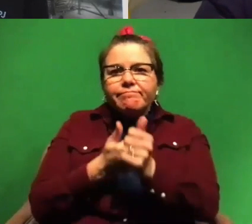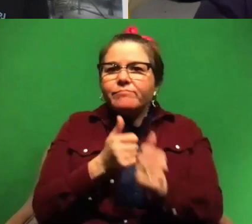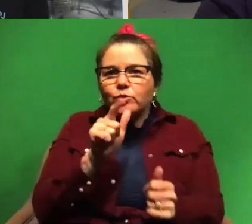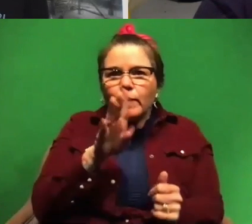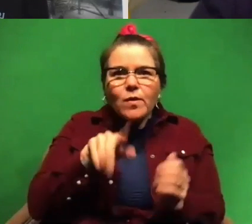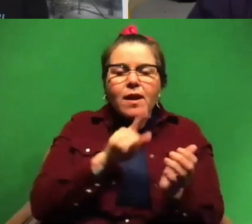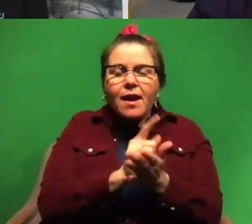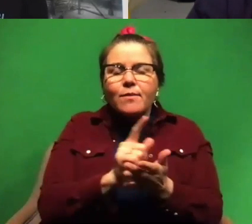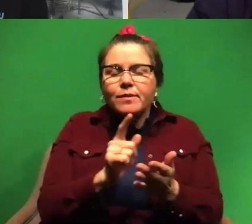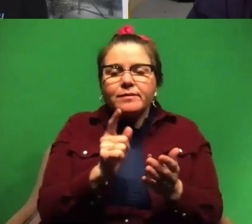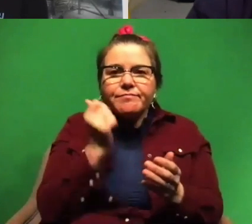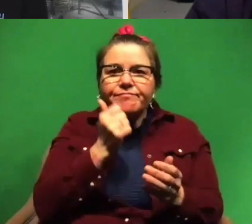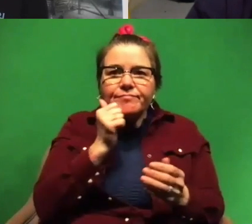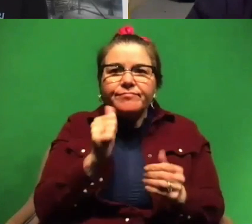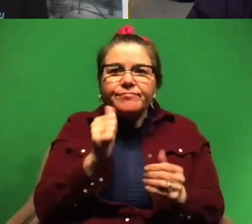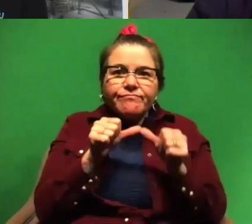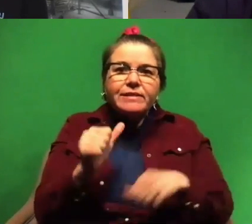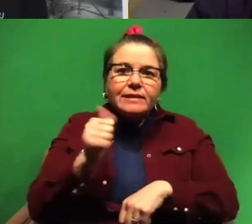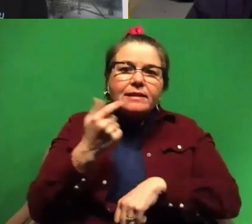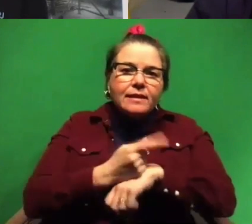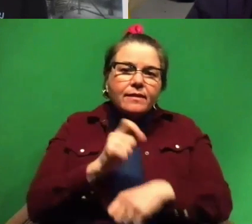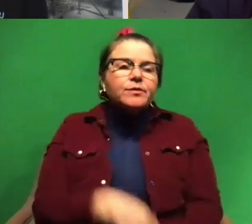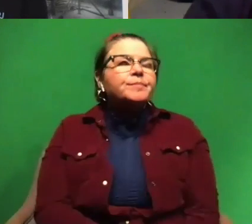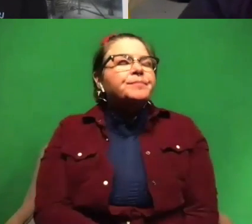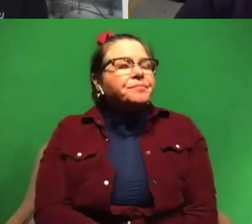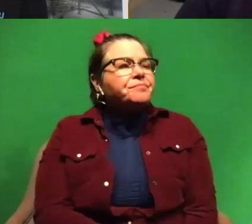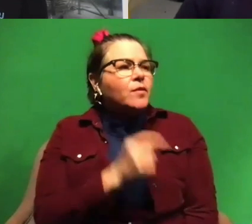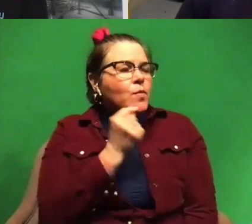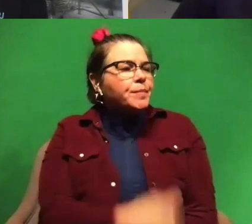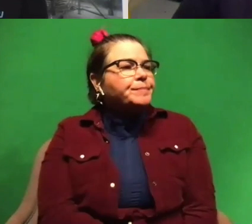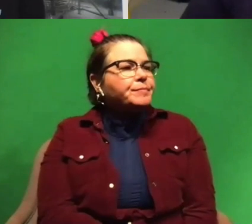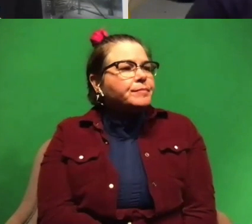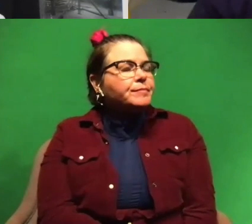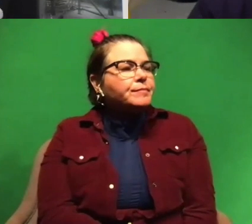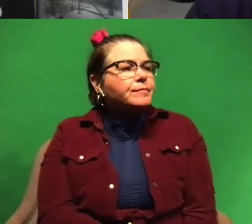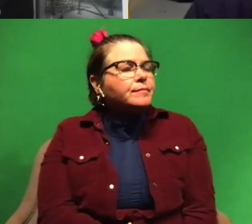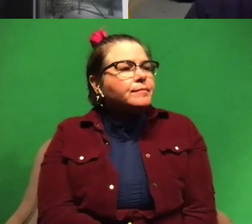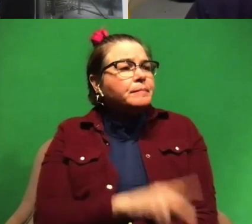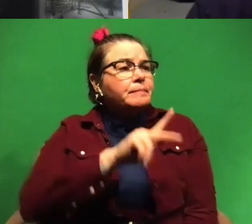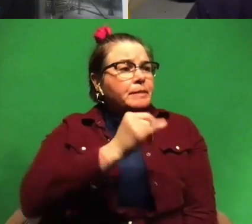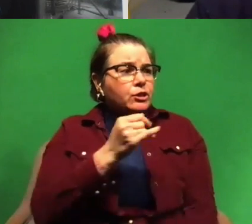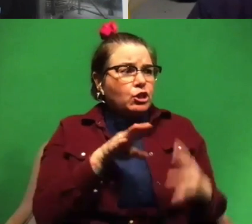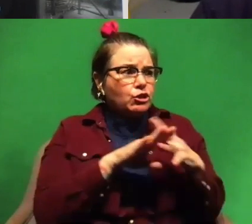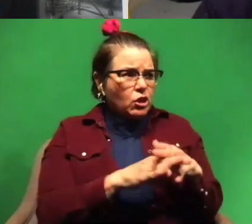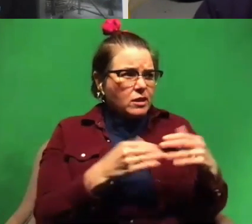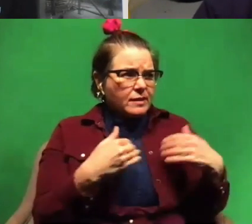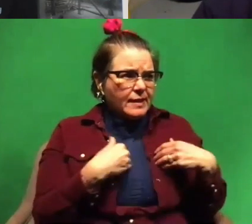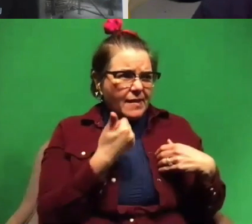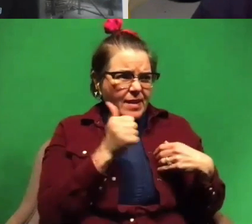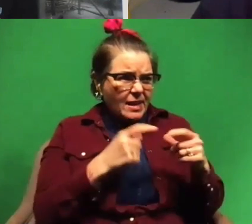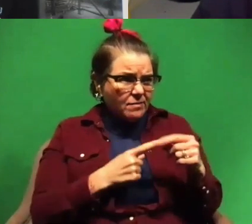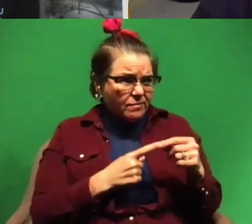10 days. Very cool. Do PJ sharks have any unique